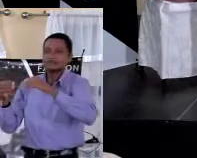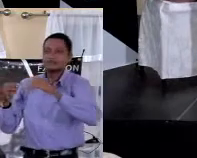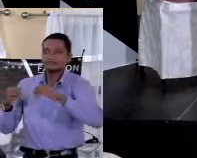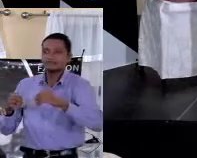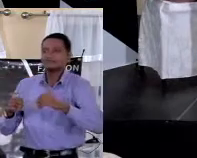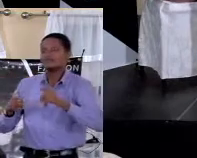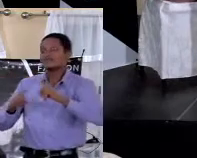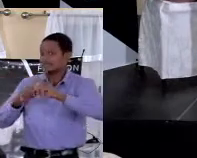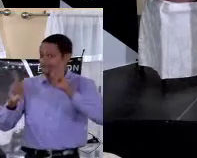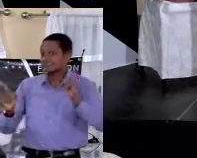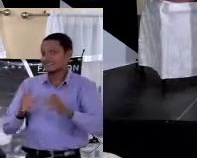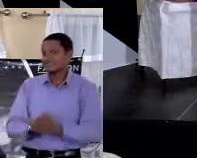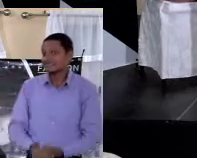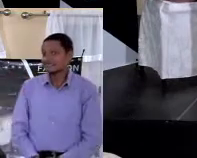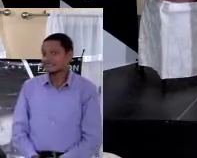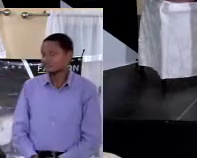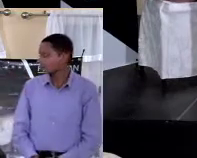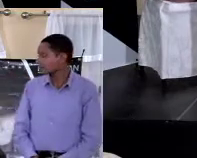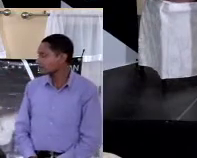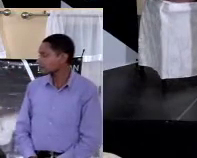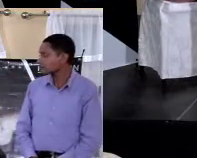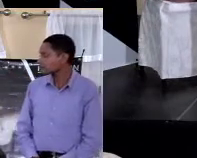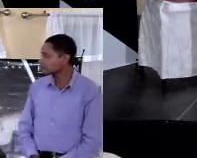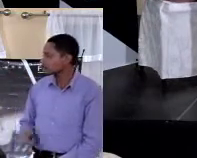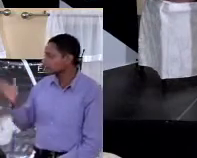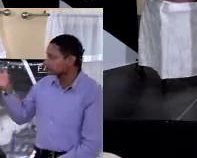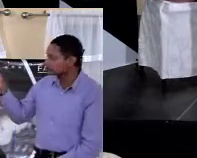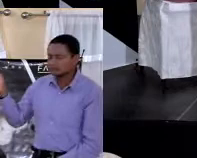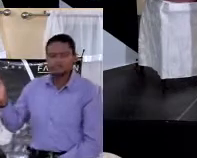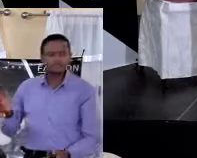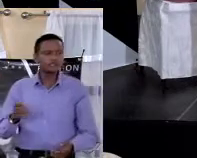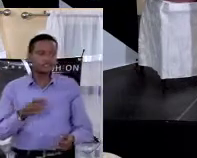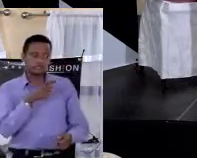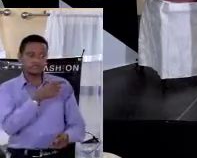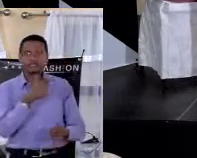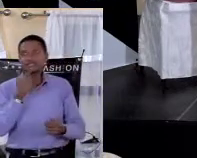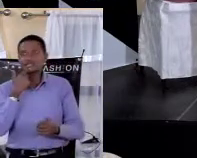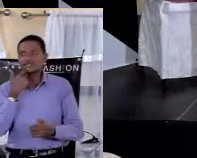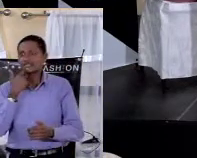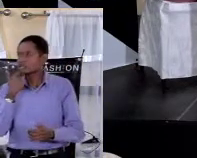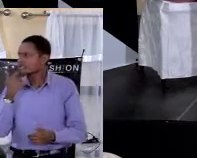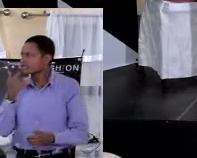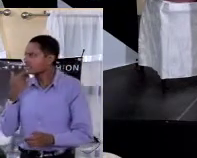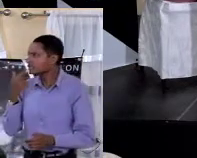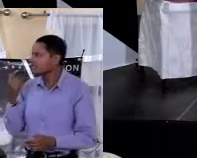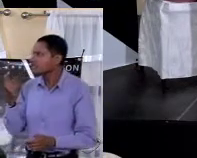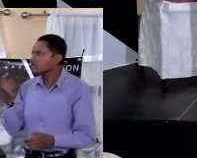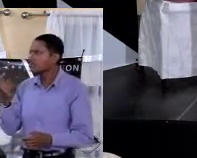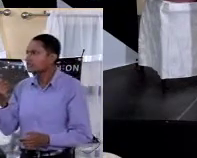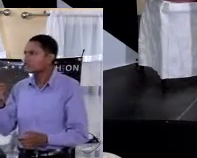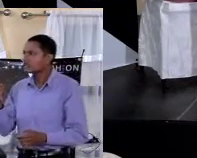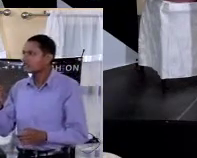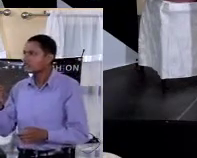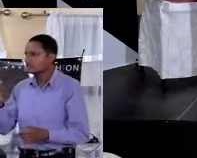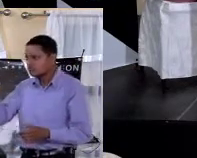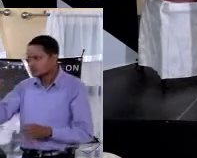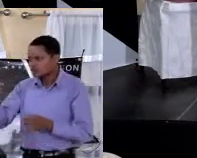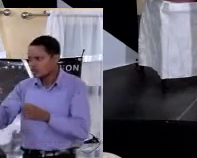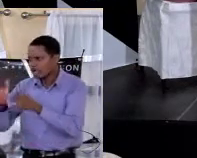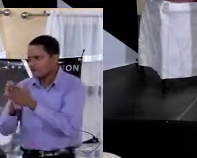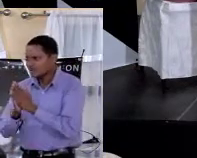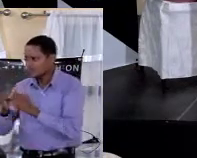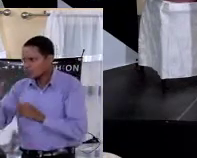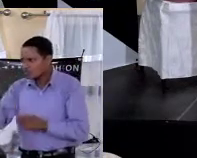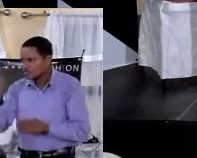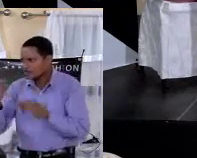Can I just jump in? Sure. Because what Jamelia is saying here is reminding me of, I don't know your name, but in the denim top, the question you had earlier about